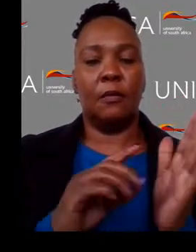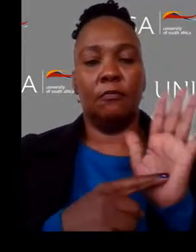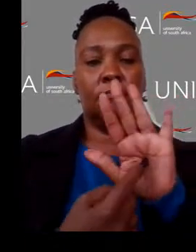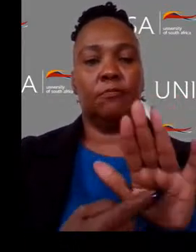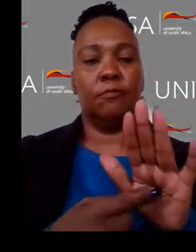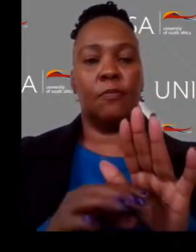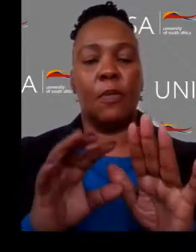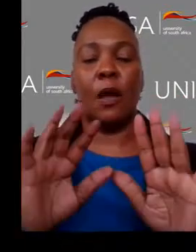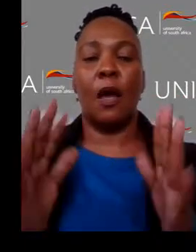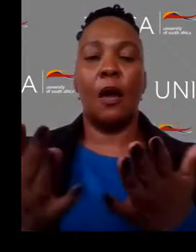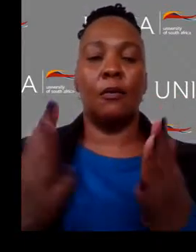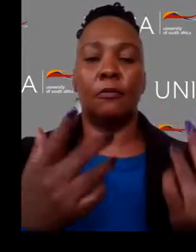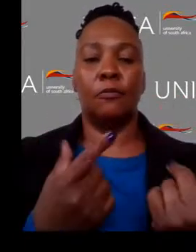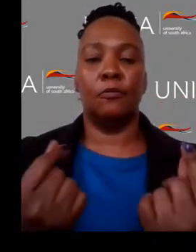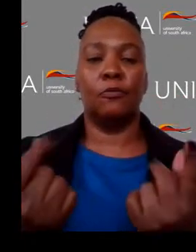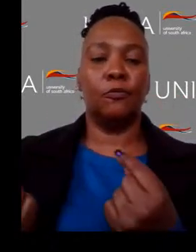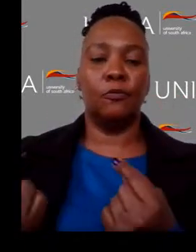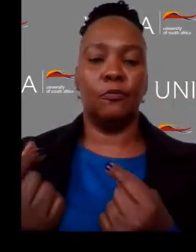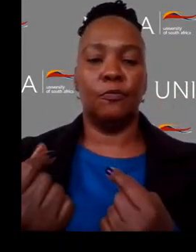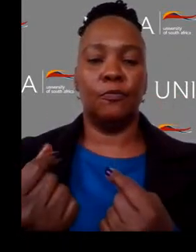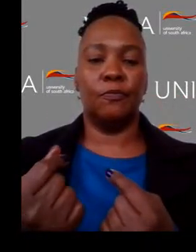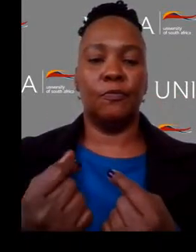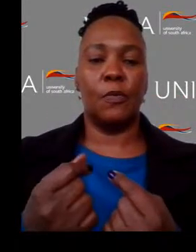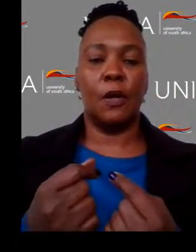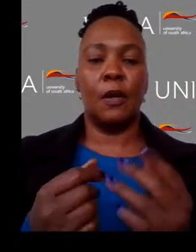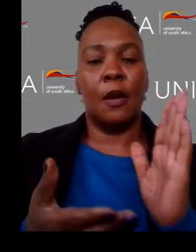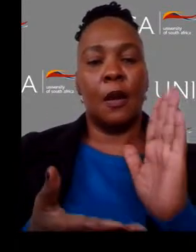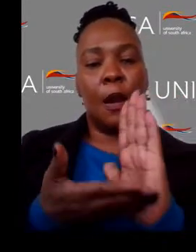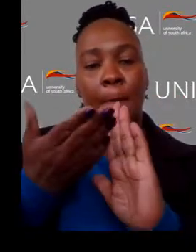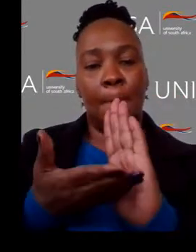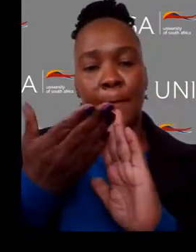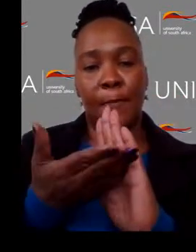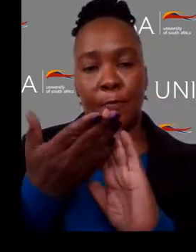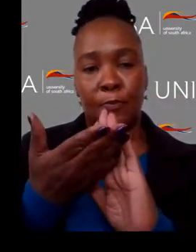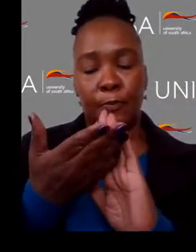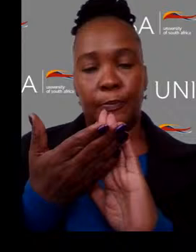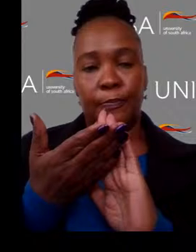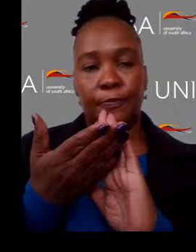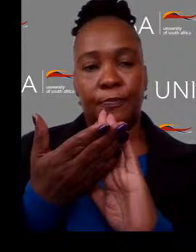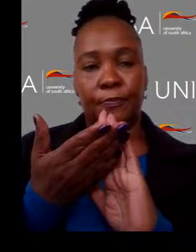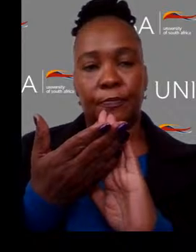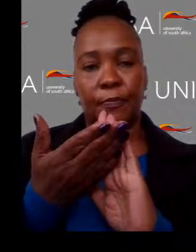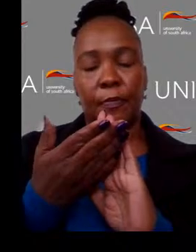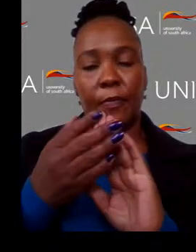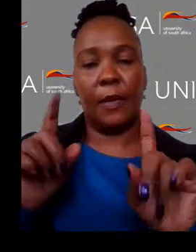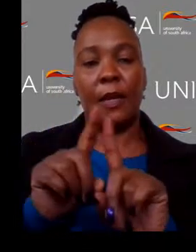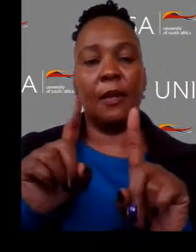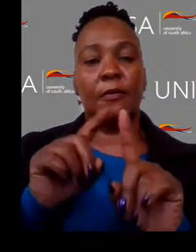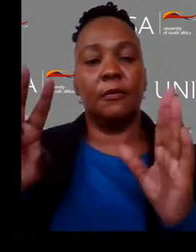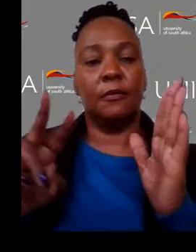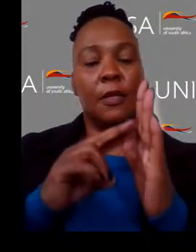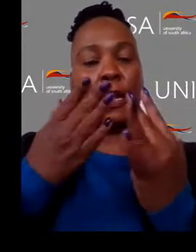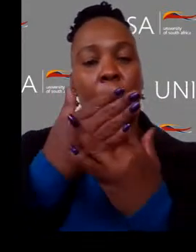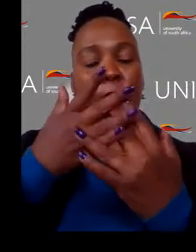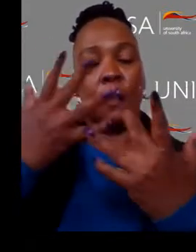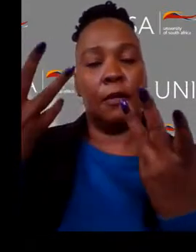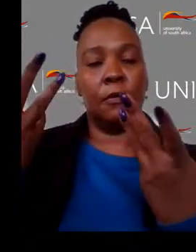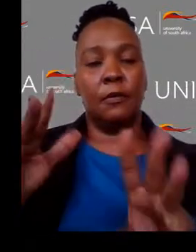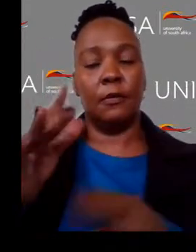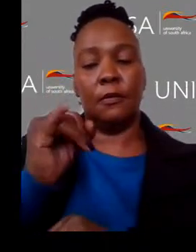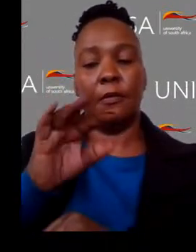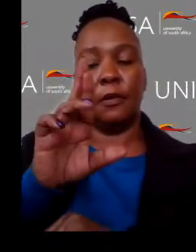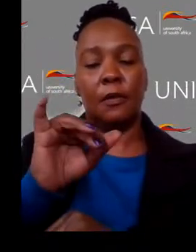doing is the file upload one. So as you can see, once you access it, IRIS should pop